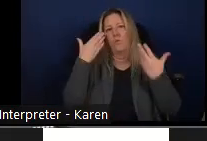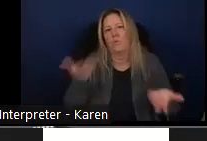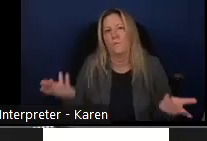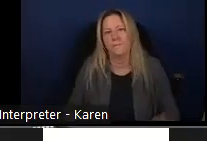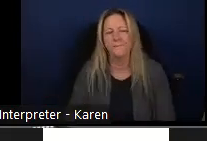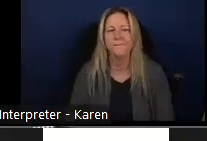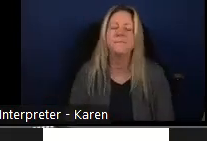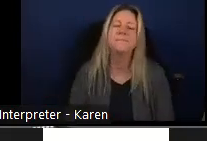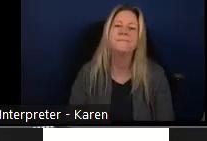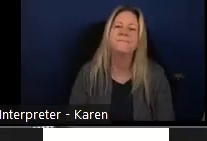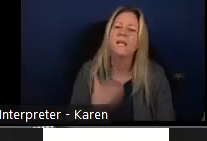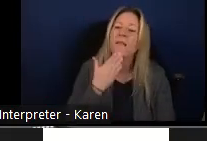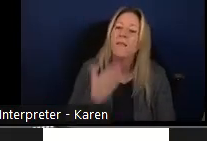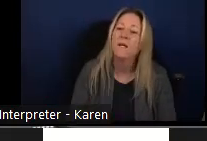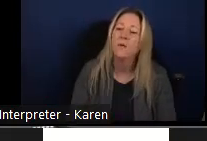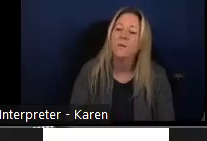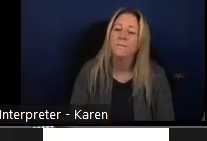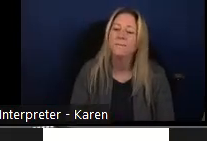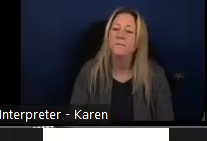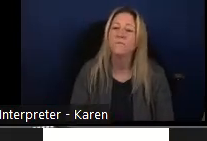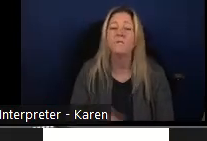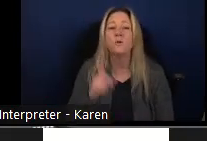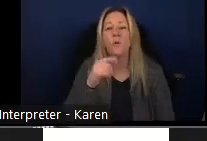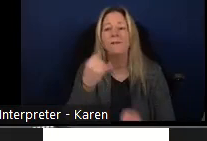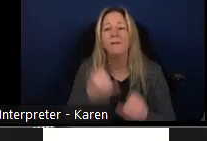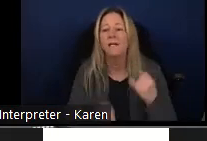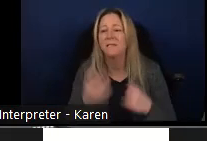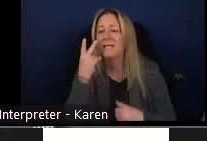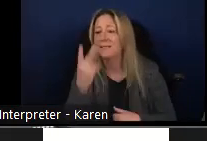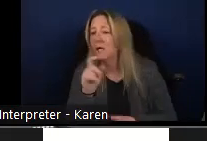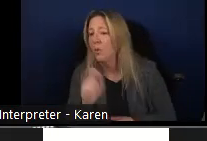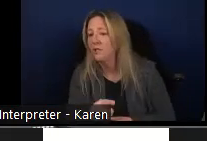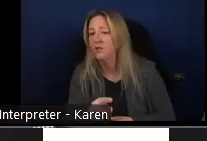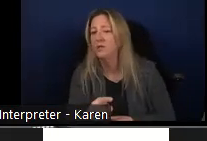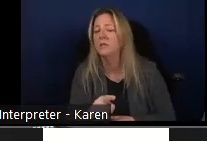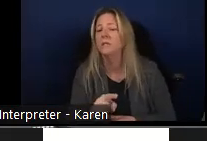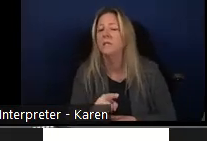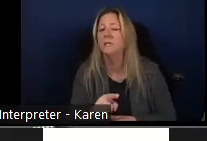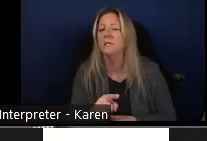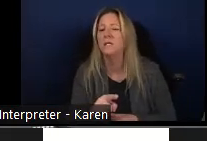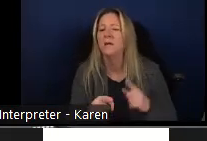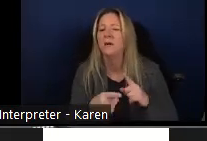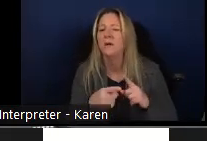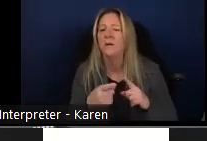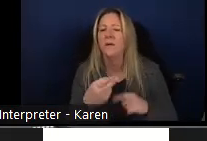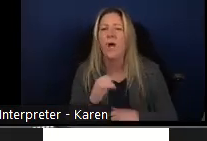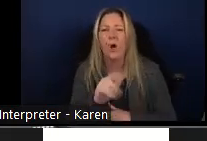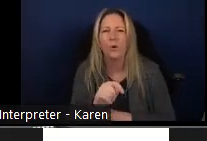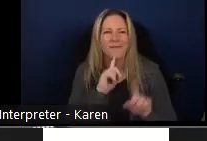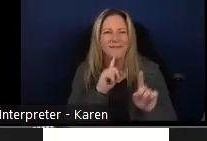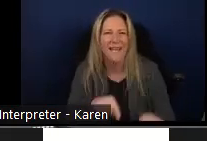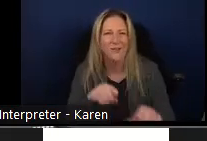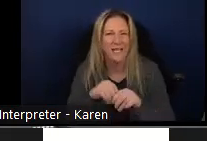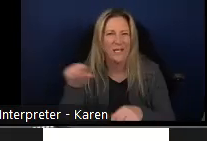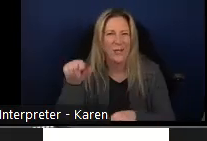you. And then one last, I see a question that Adam from Host is answering in the Q&A. And